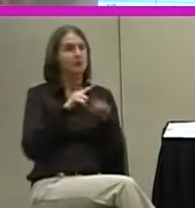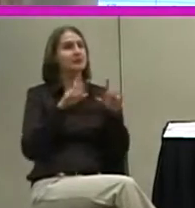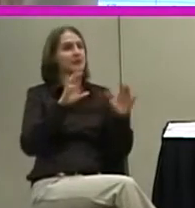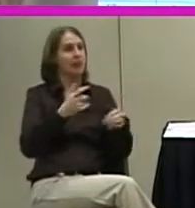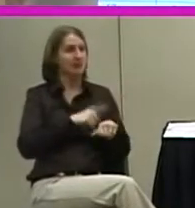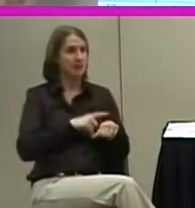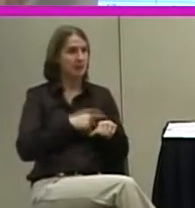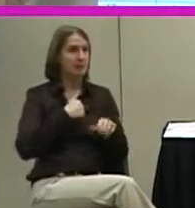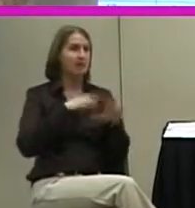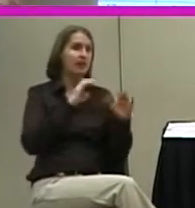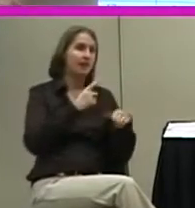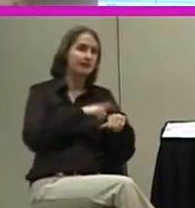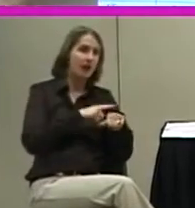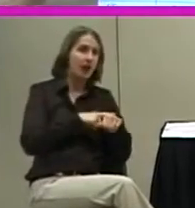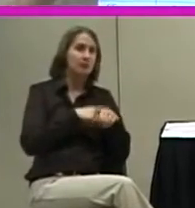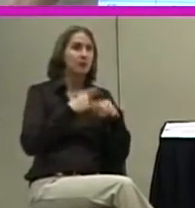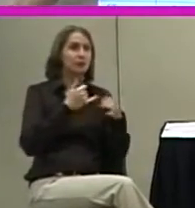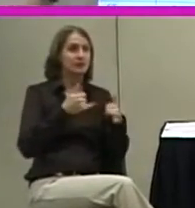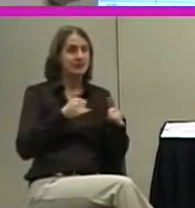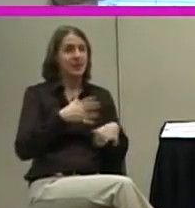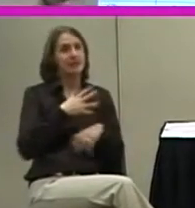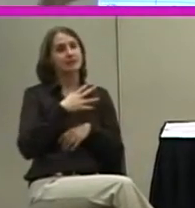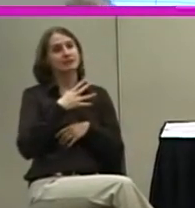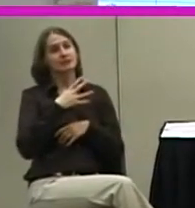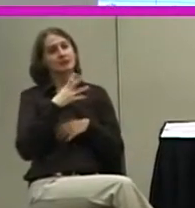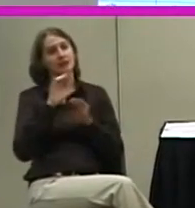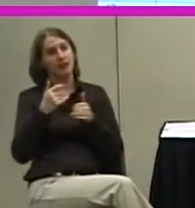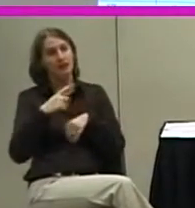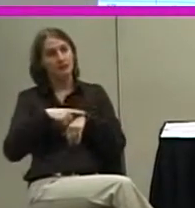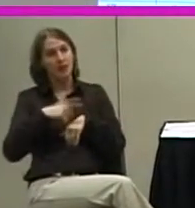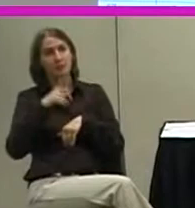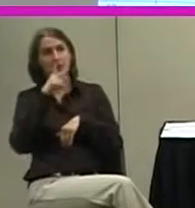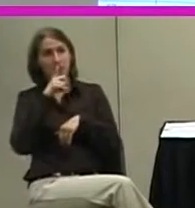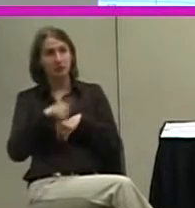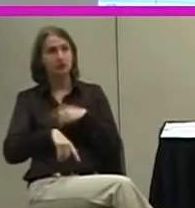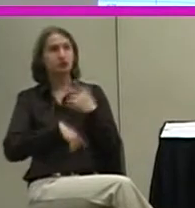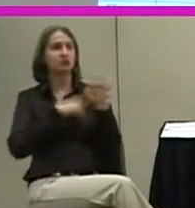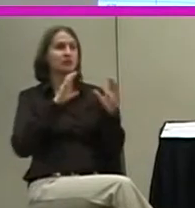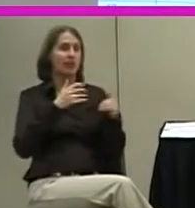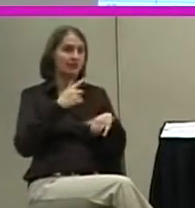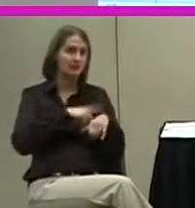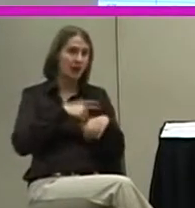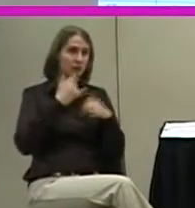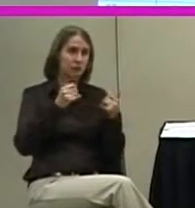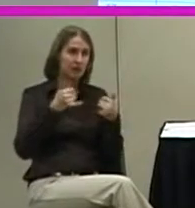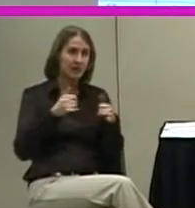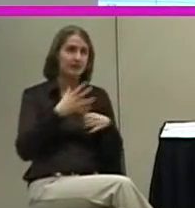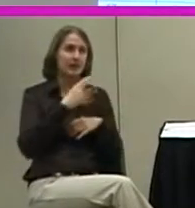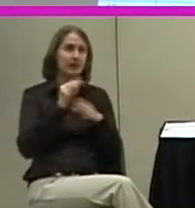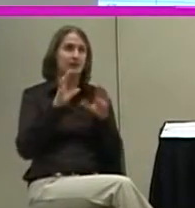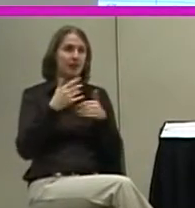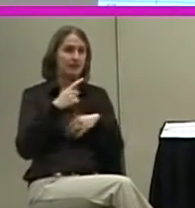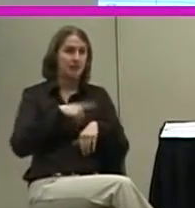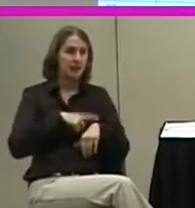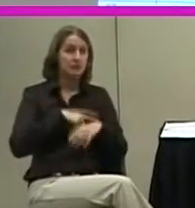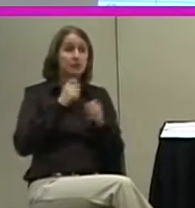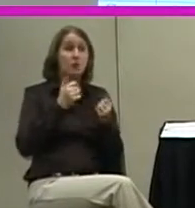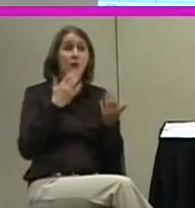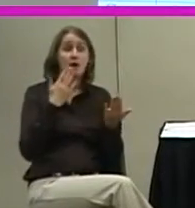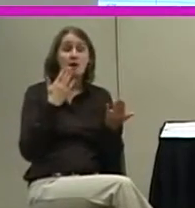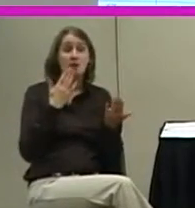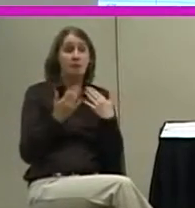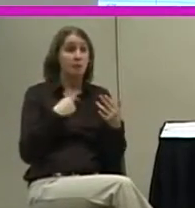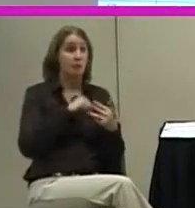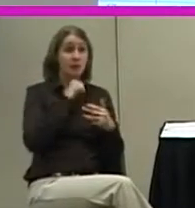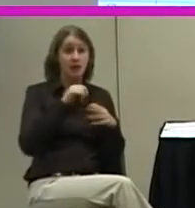class time, there's recess, there's class time, there's lunch, there's class time, there's recess, there's class time. Now, we may or may not be doing anything involving reading or math or anything in that